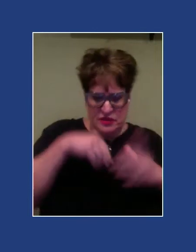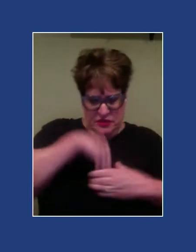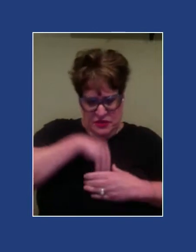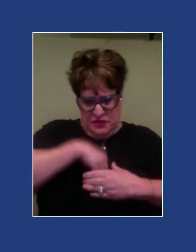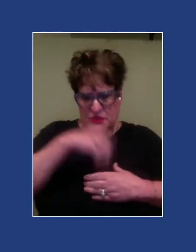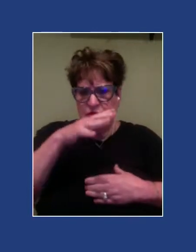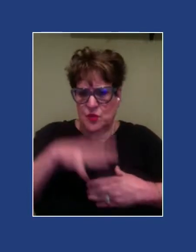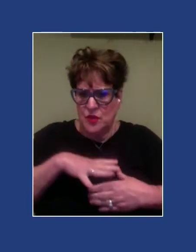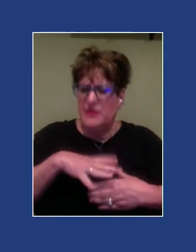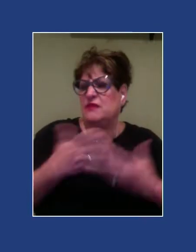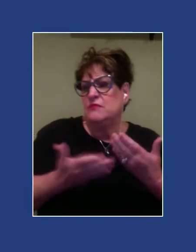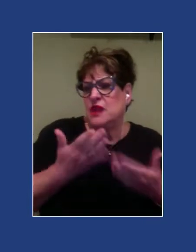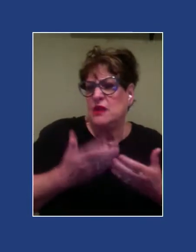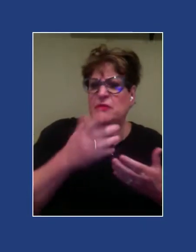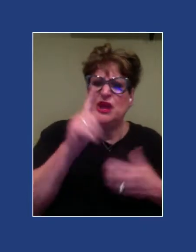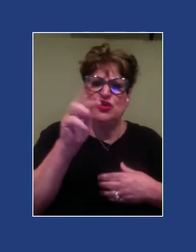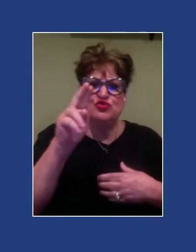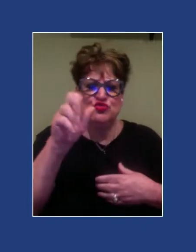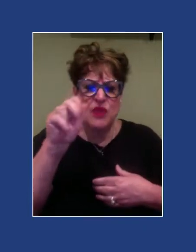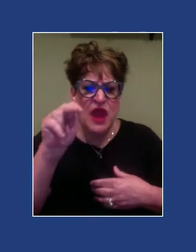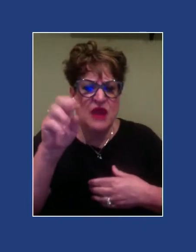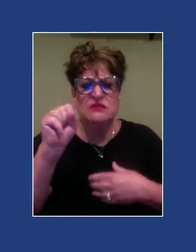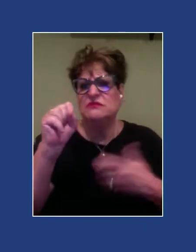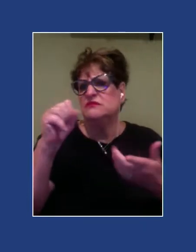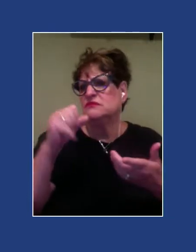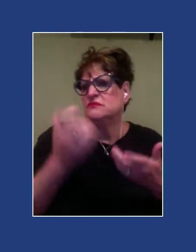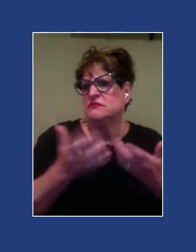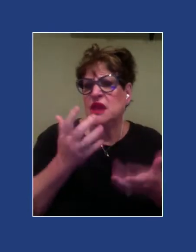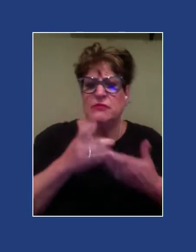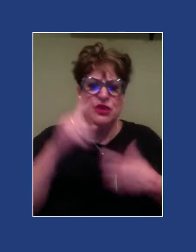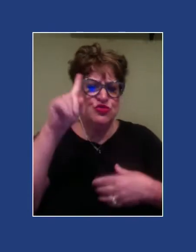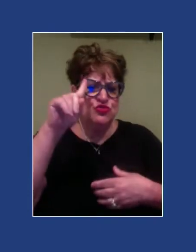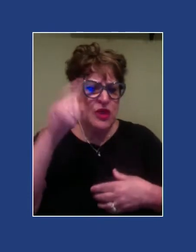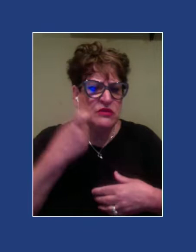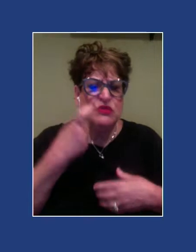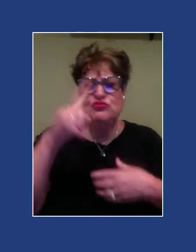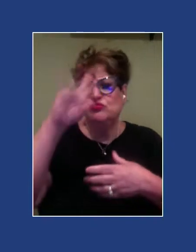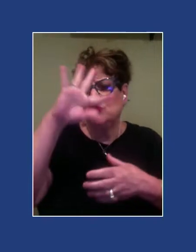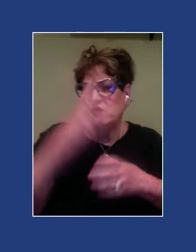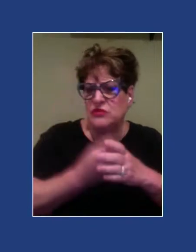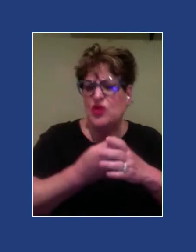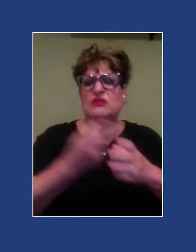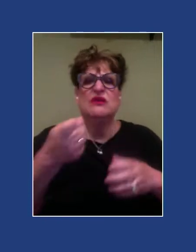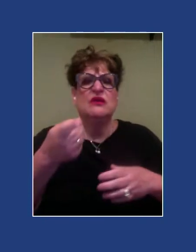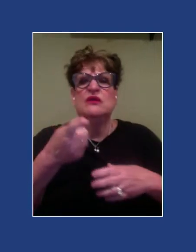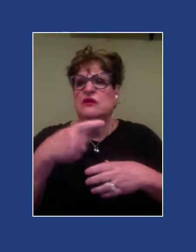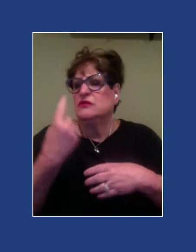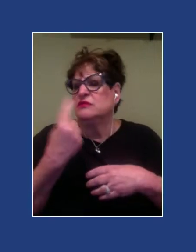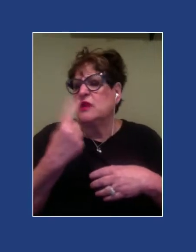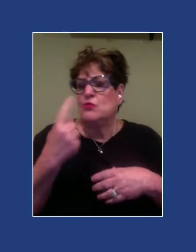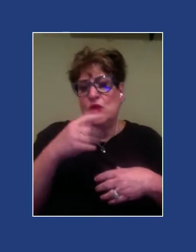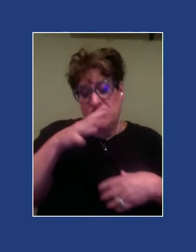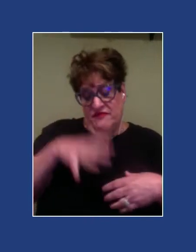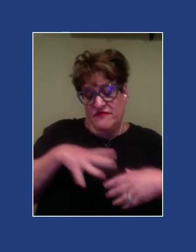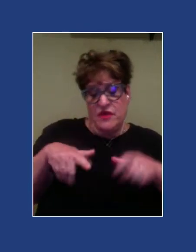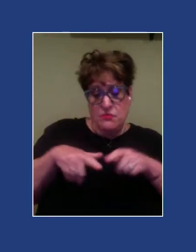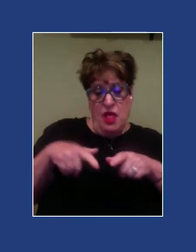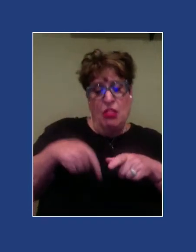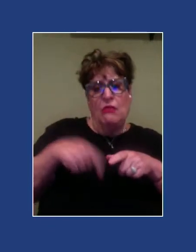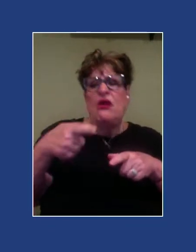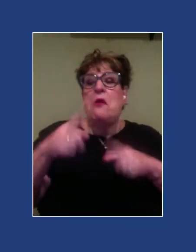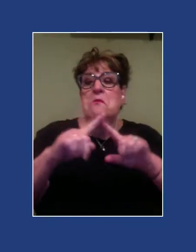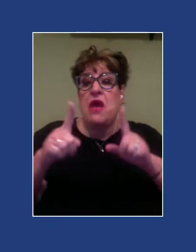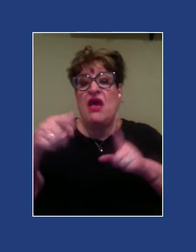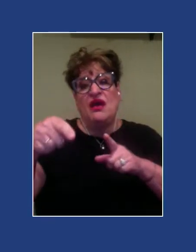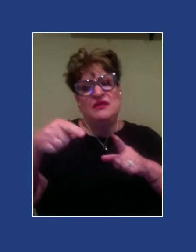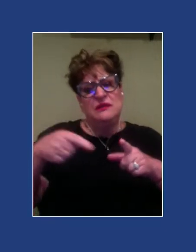as a transgender woman, as a trans woman, simply as a woman. Someone assigned female sex at birth who identifies as a man may refer themselves